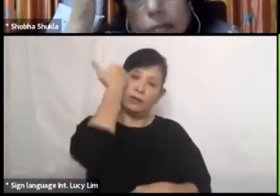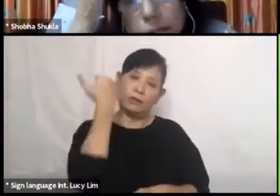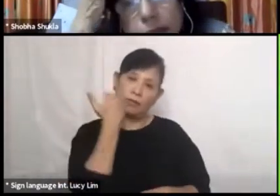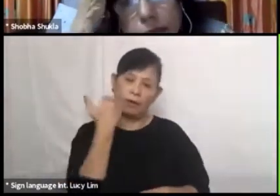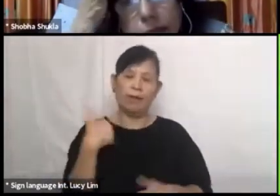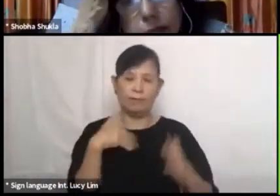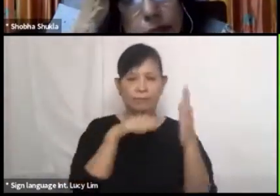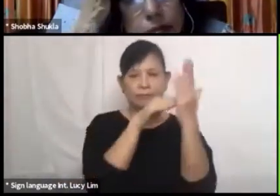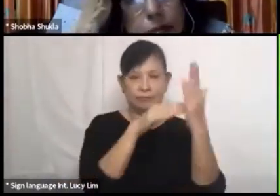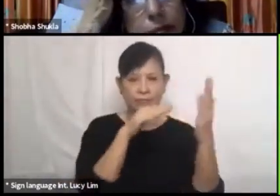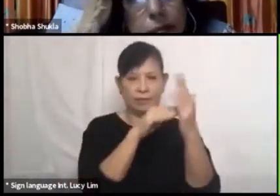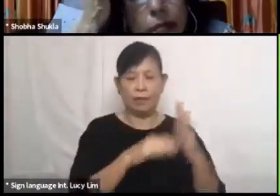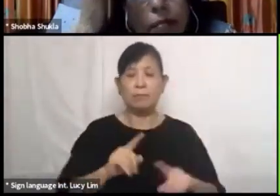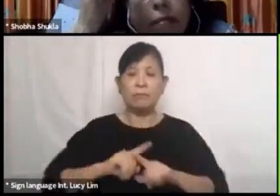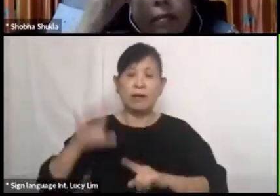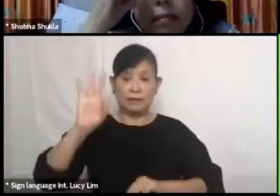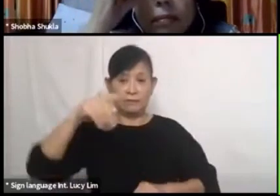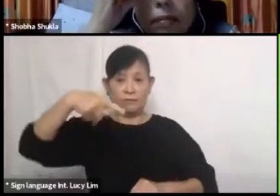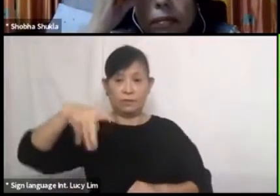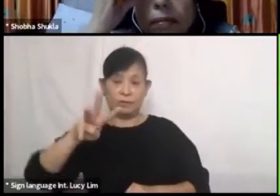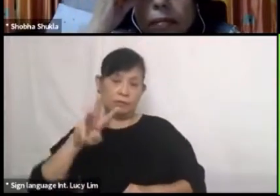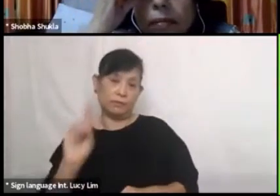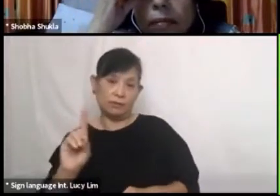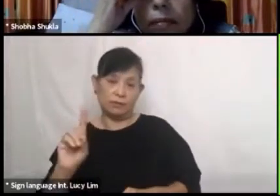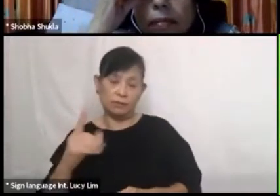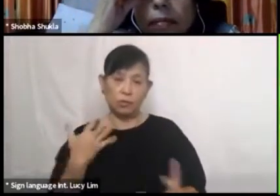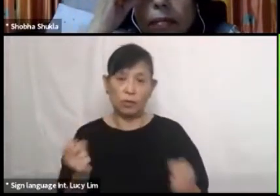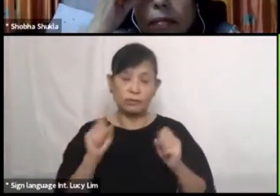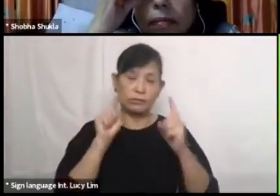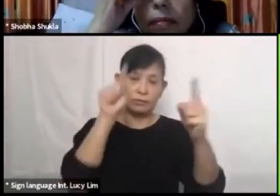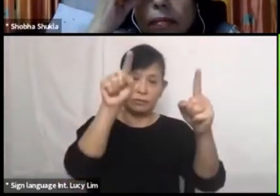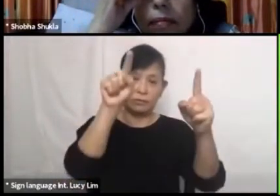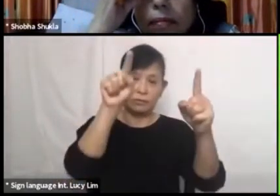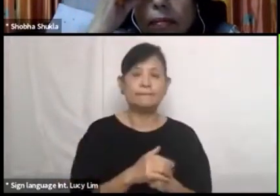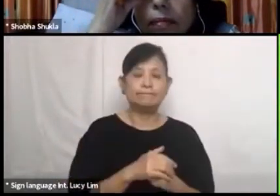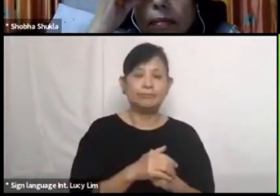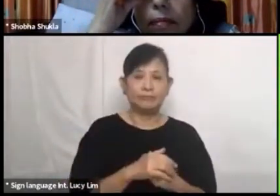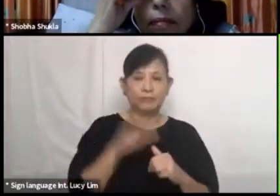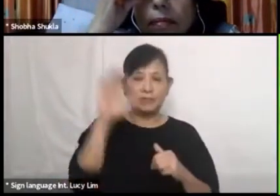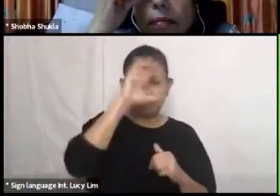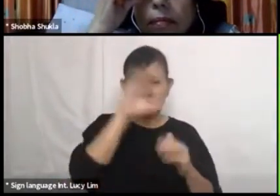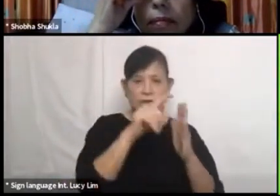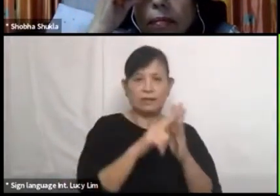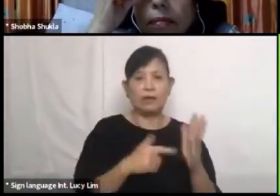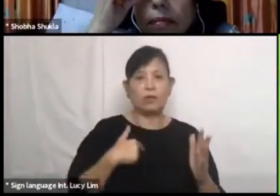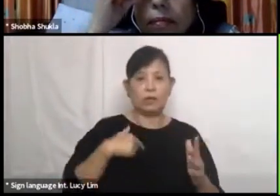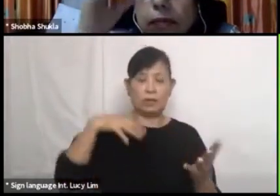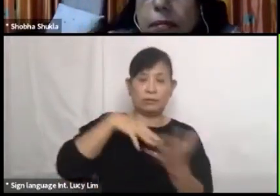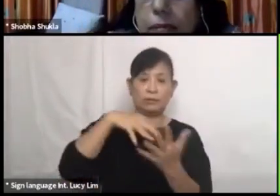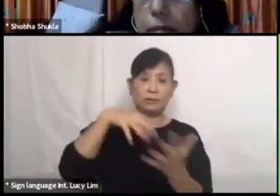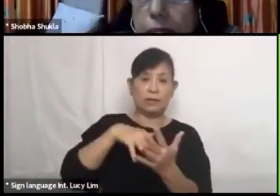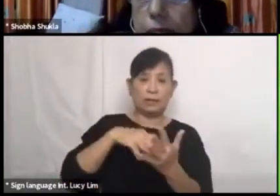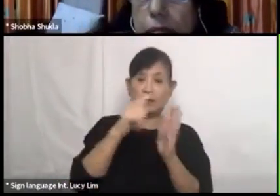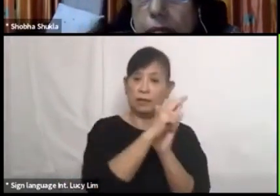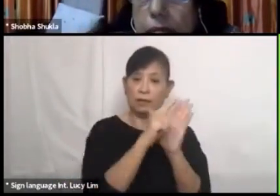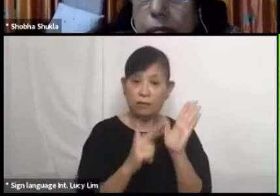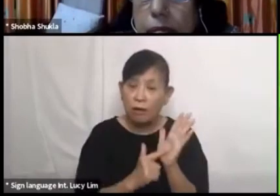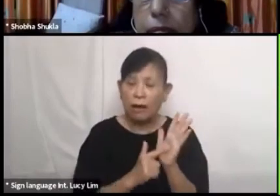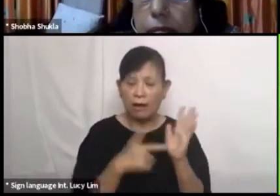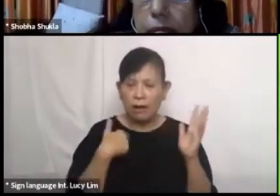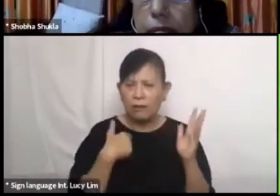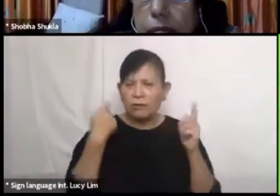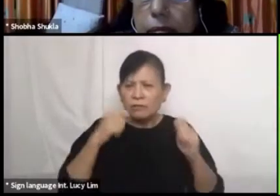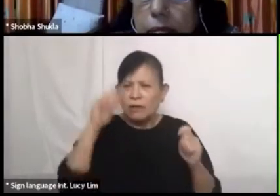there. But I think that is like one area. When I was studying law, I wanted to understand what kind of law and